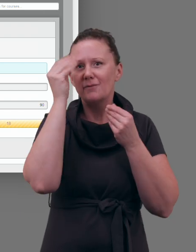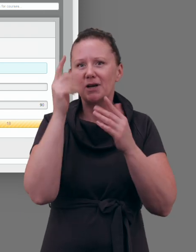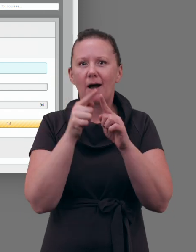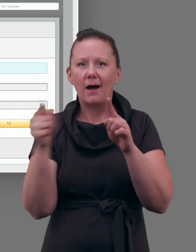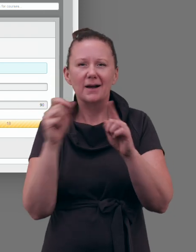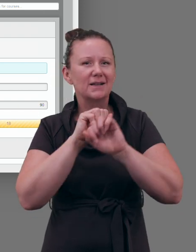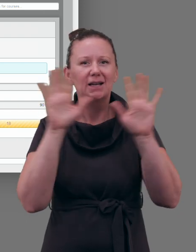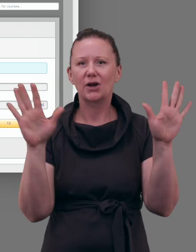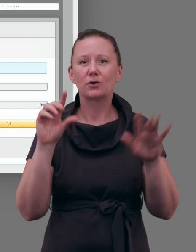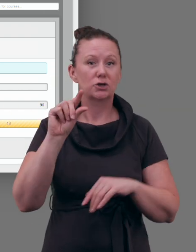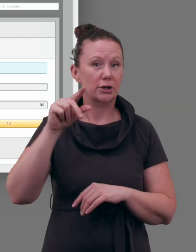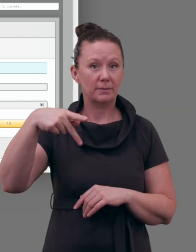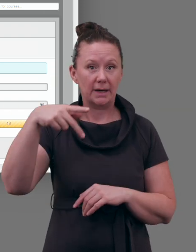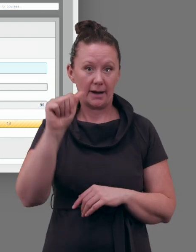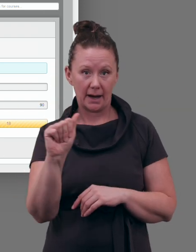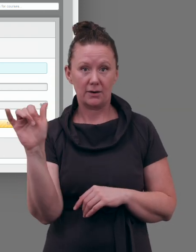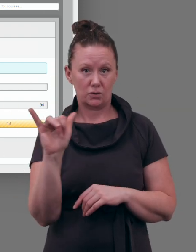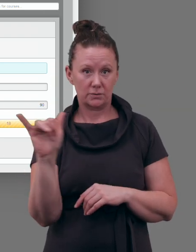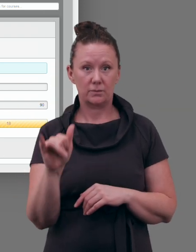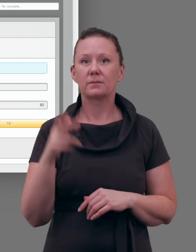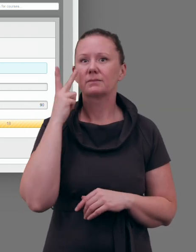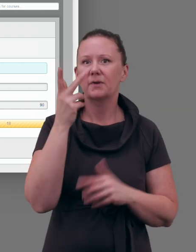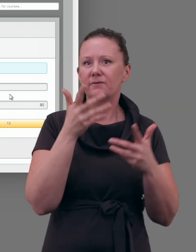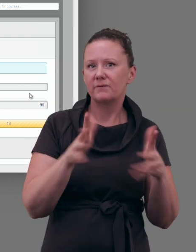bars provide an overview of how far along you are into your program.